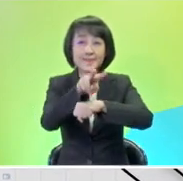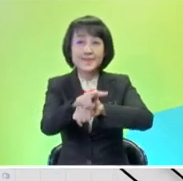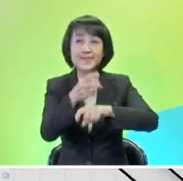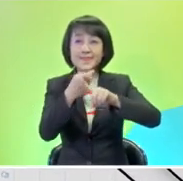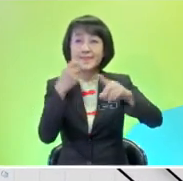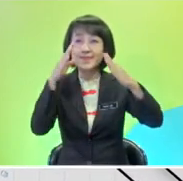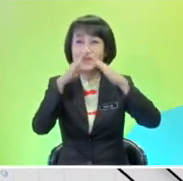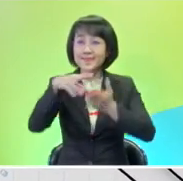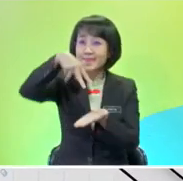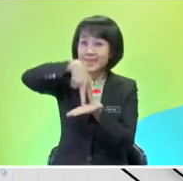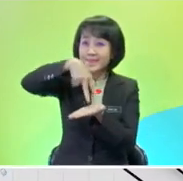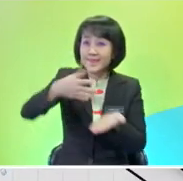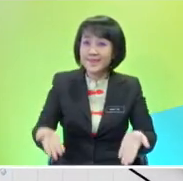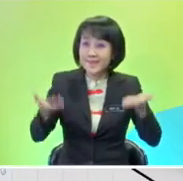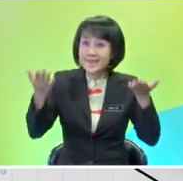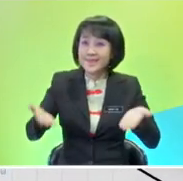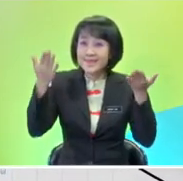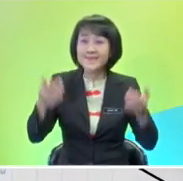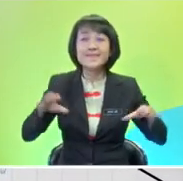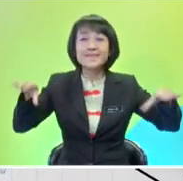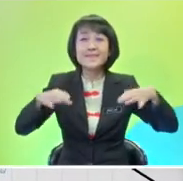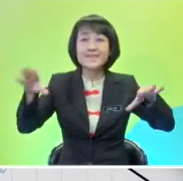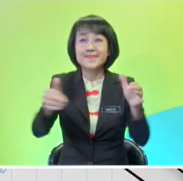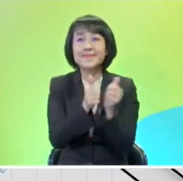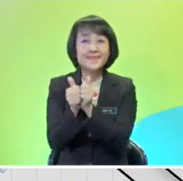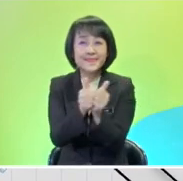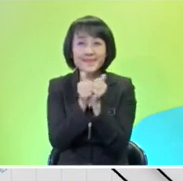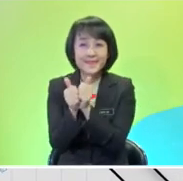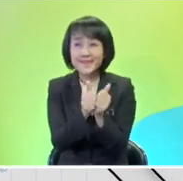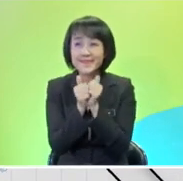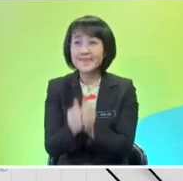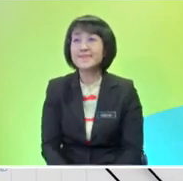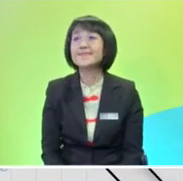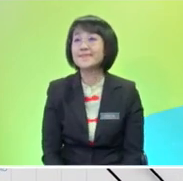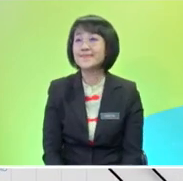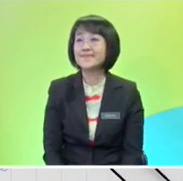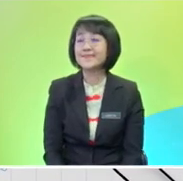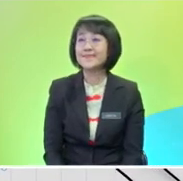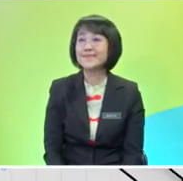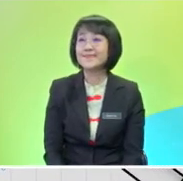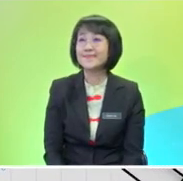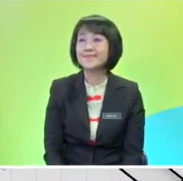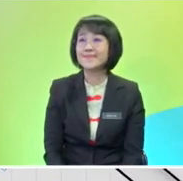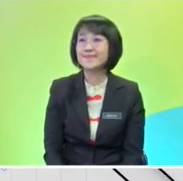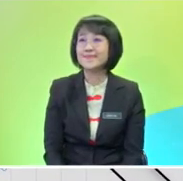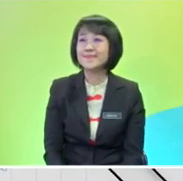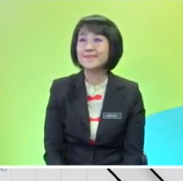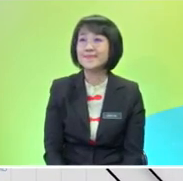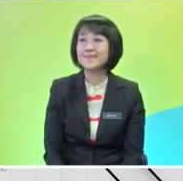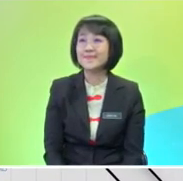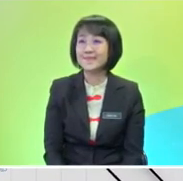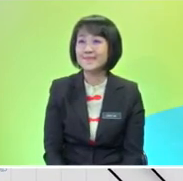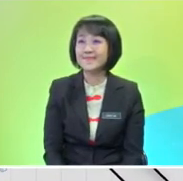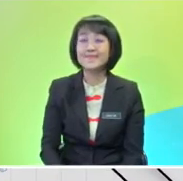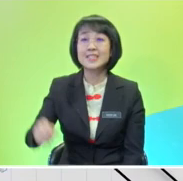do it together, okay? So the rest of us will do it together with Sinyuan. Okay. Sinyuan, would you like to unmute?